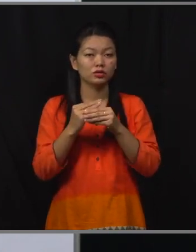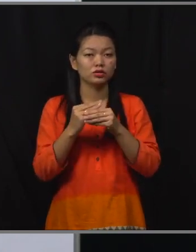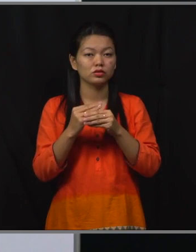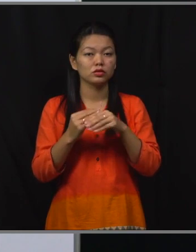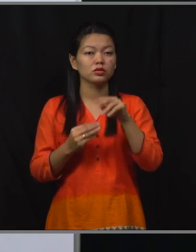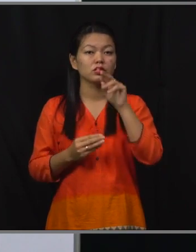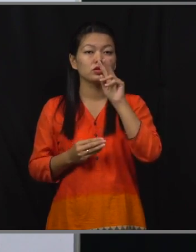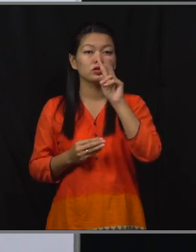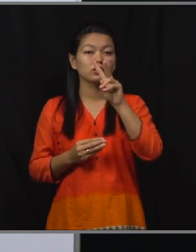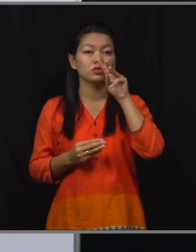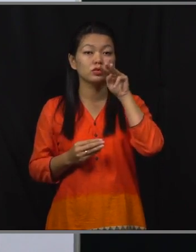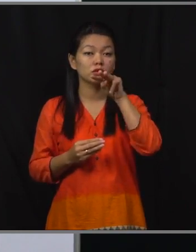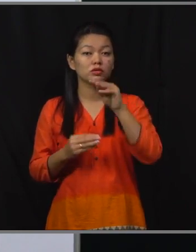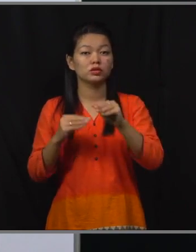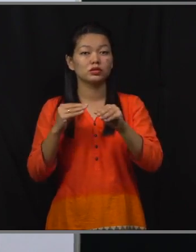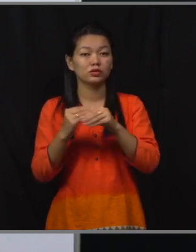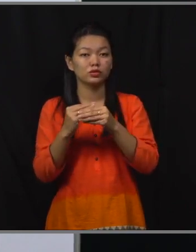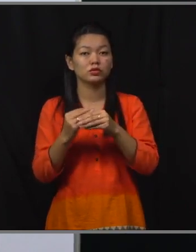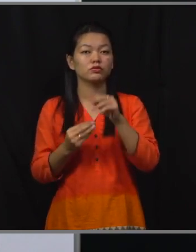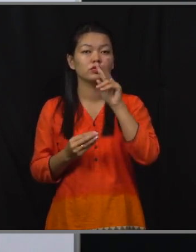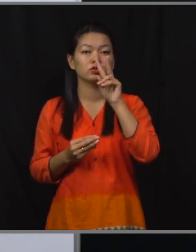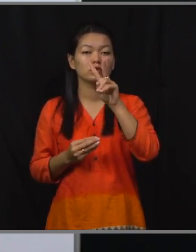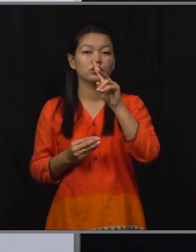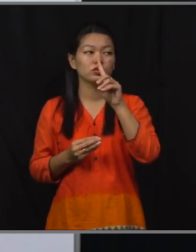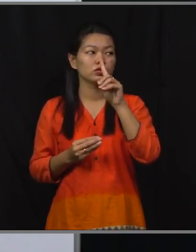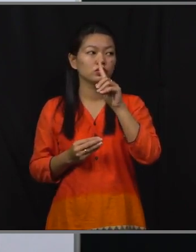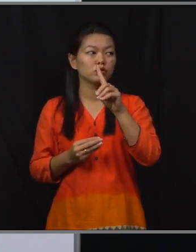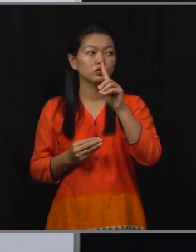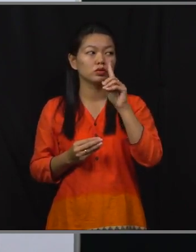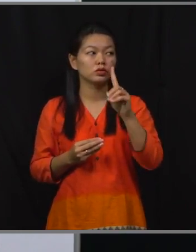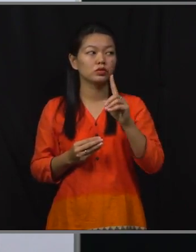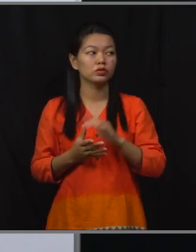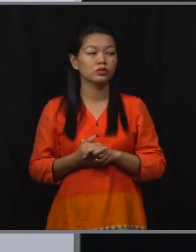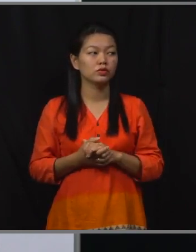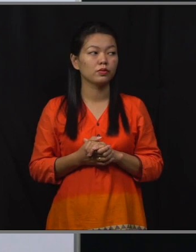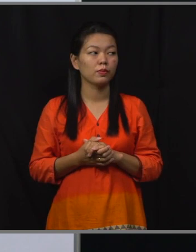is included for 2012, 11.